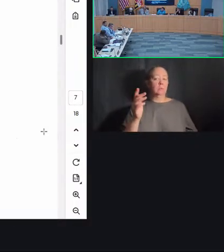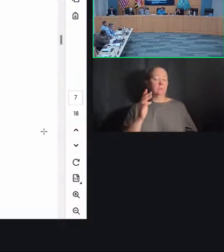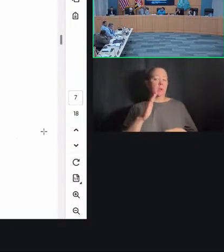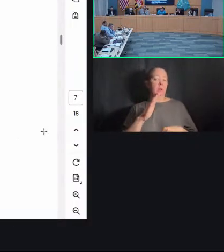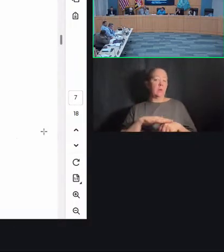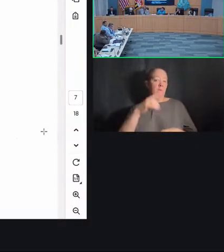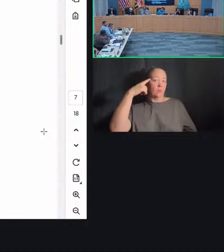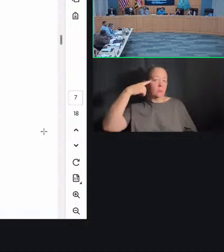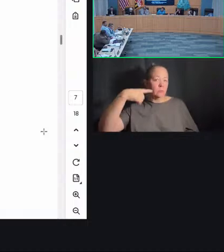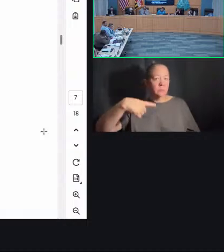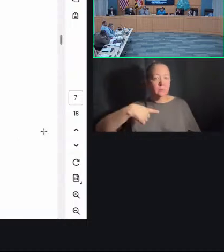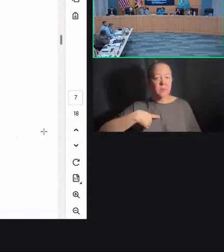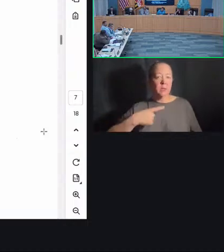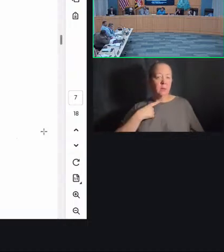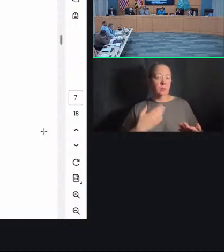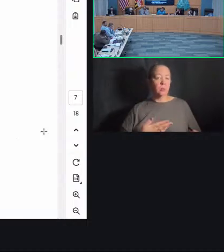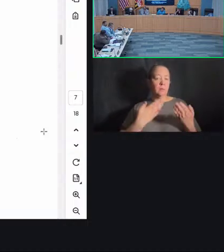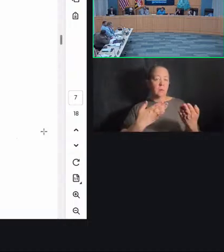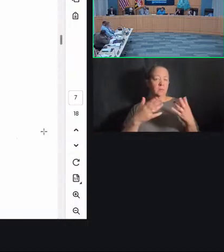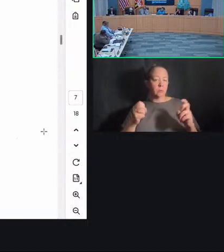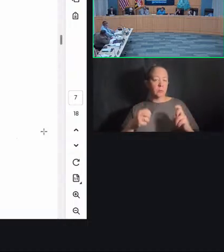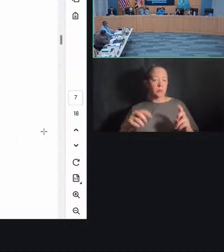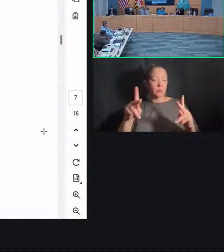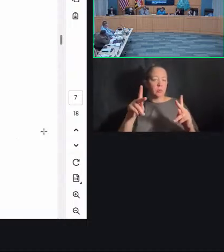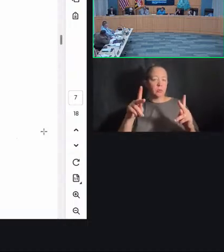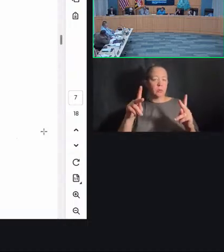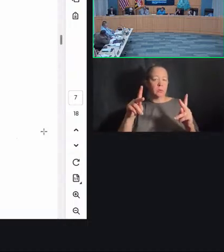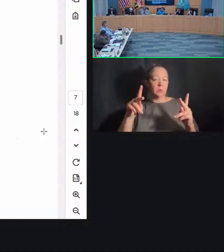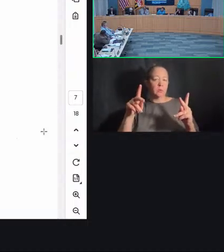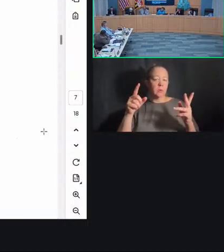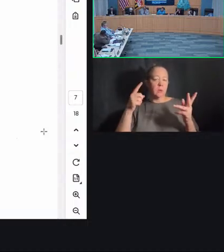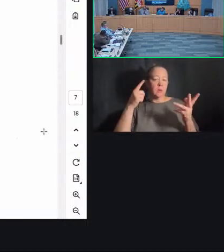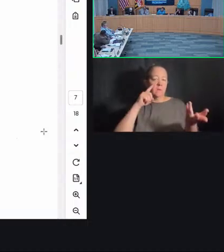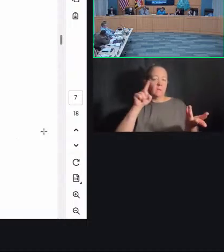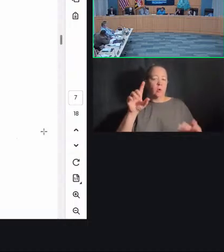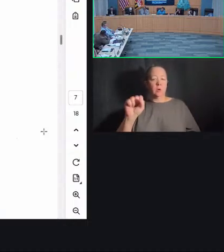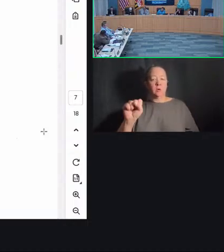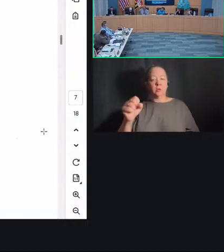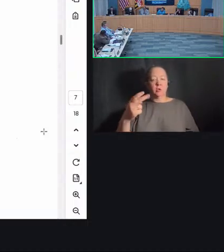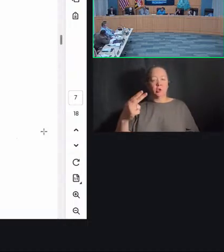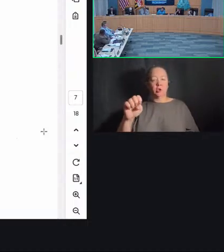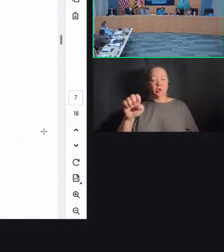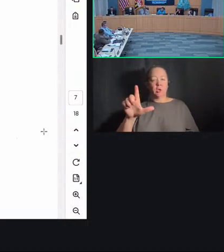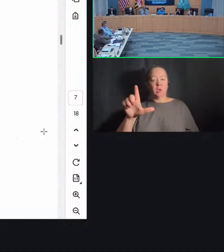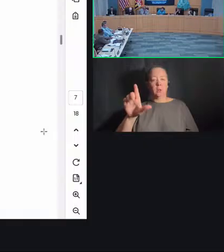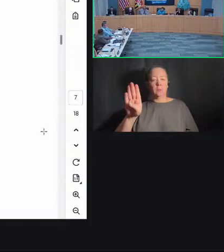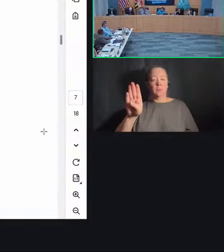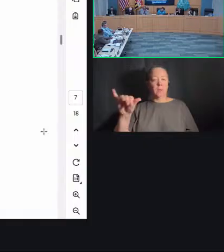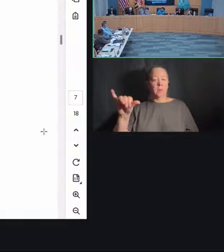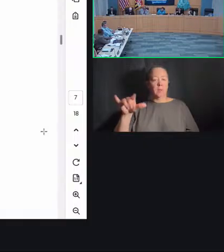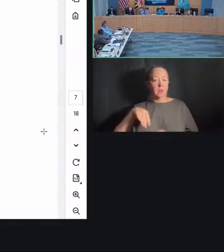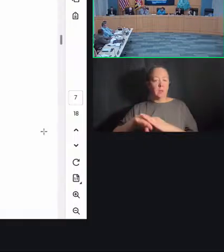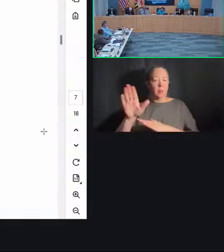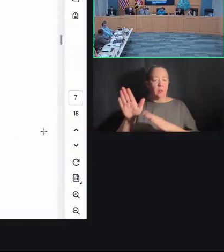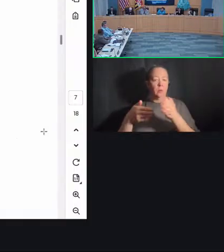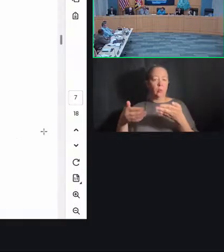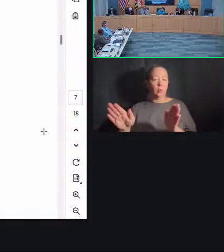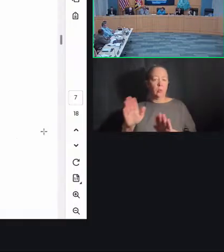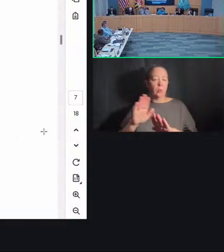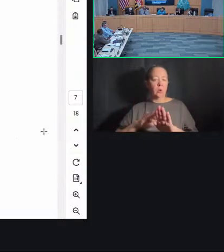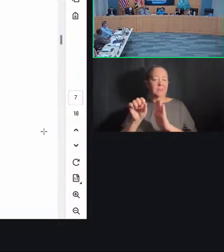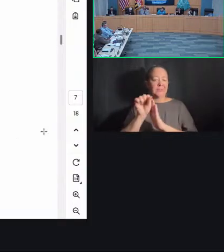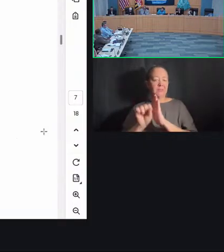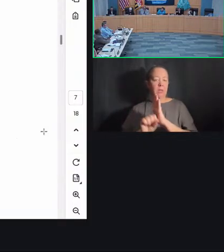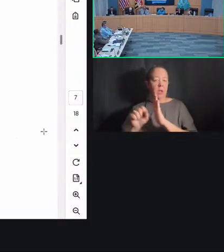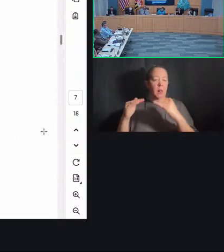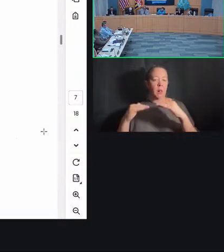it provides the opportunity for Cheverly to be in a room on the state level regarding what's going on for that time frame.